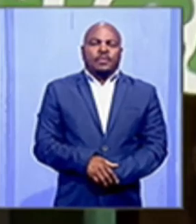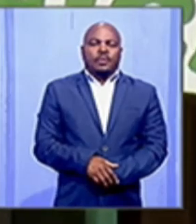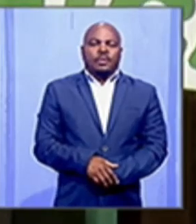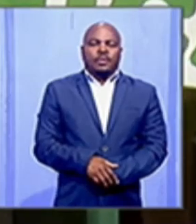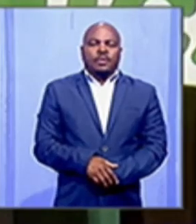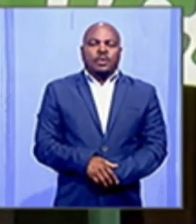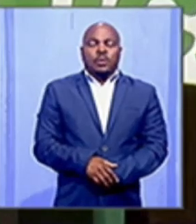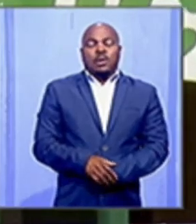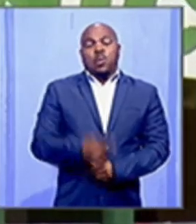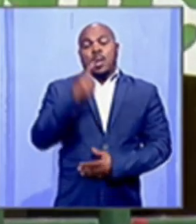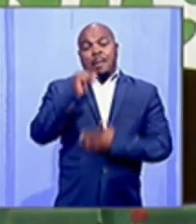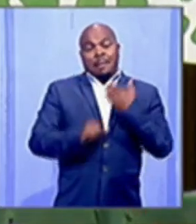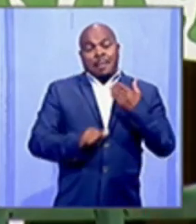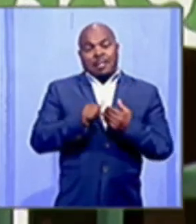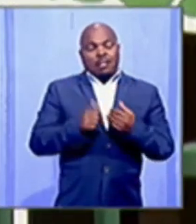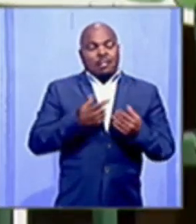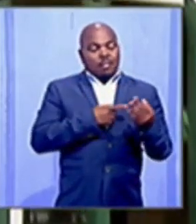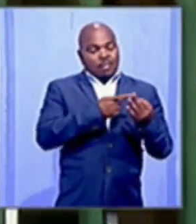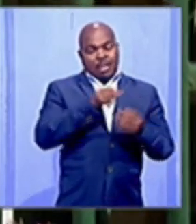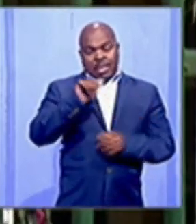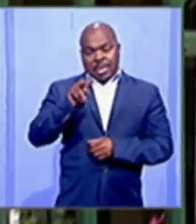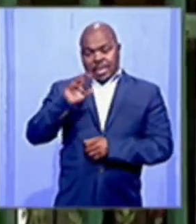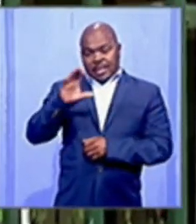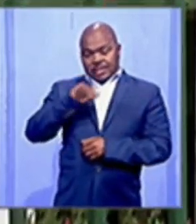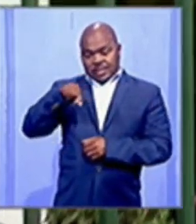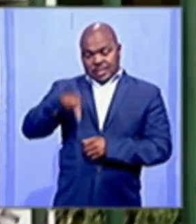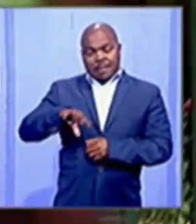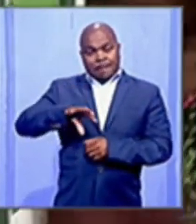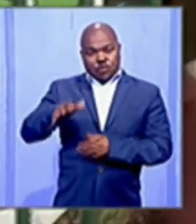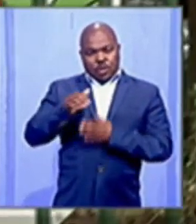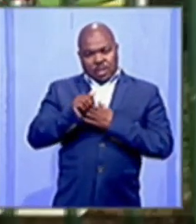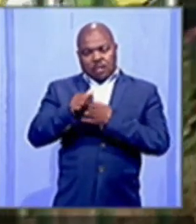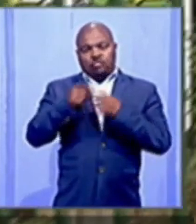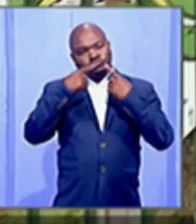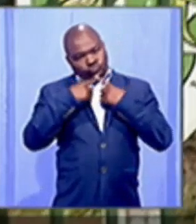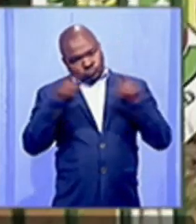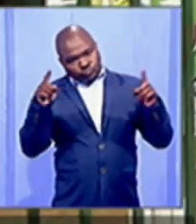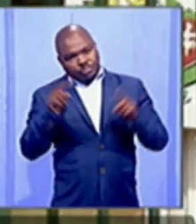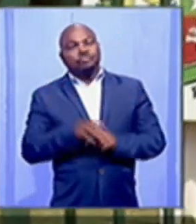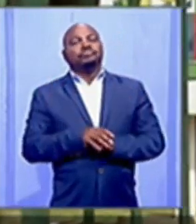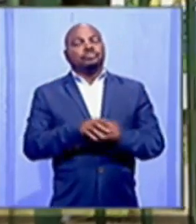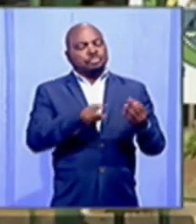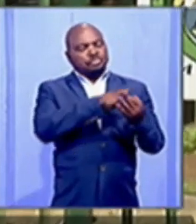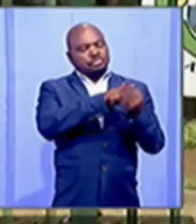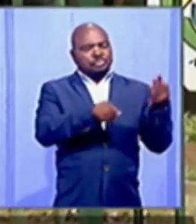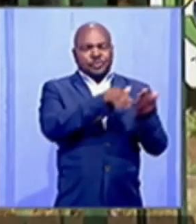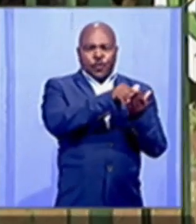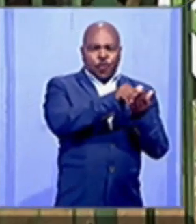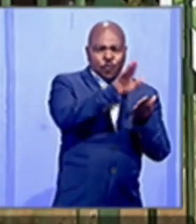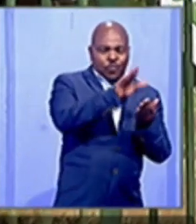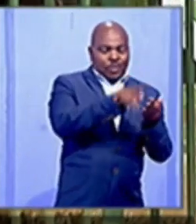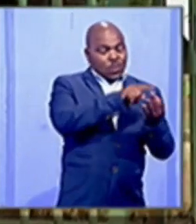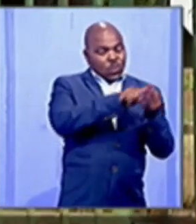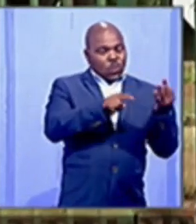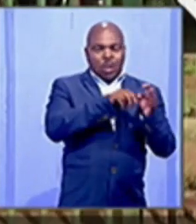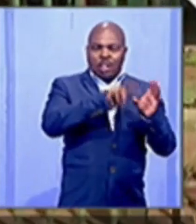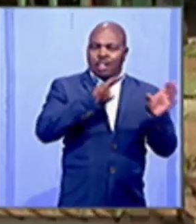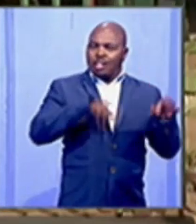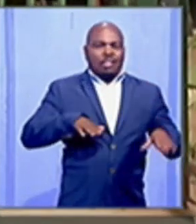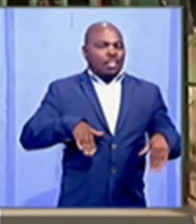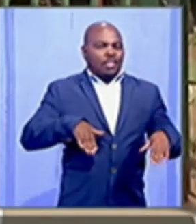Sebaka sa kgwedi morago gore baeteledipele ba ANC ba porofense ba itsise tshwetso go thusa mo maemong ga boraro jono ba santse ba ise ba le